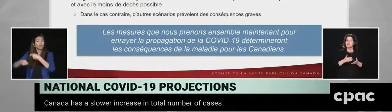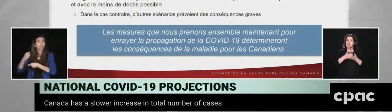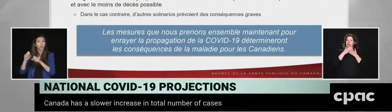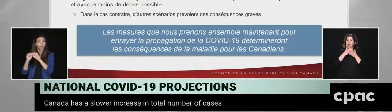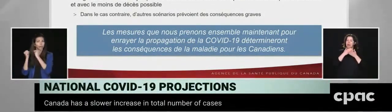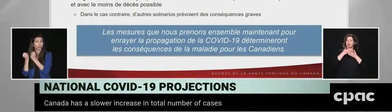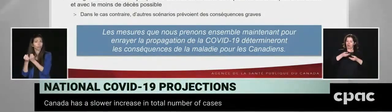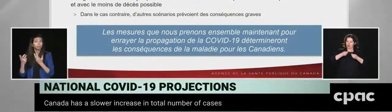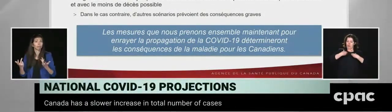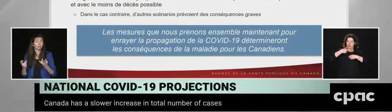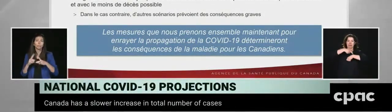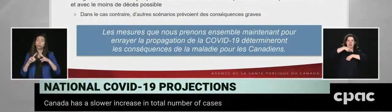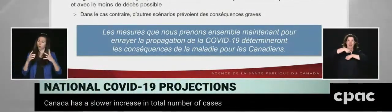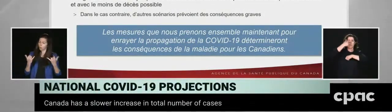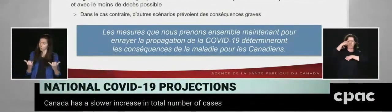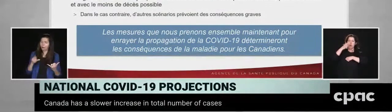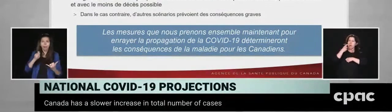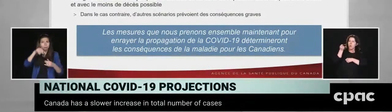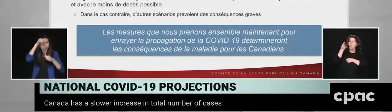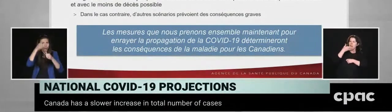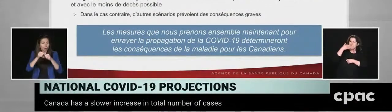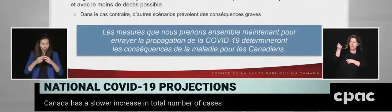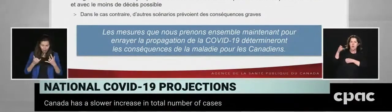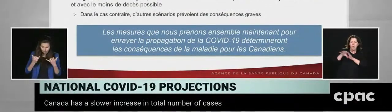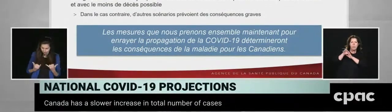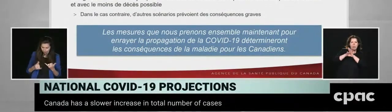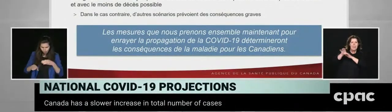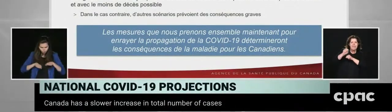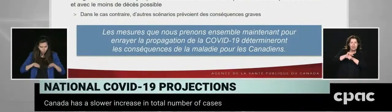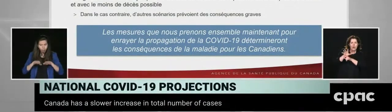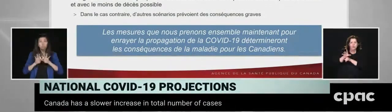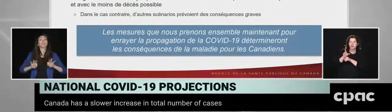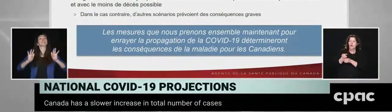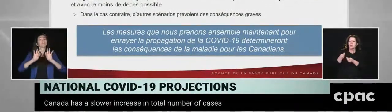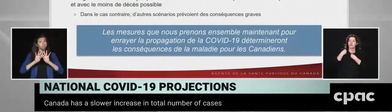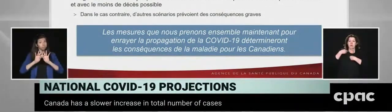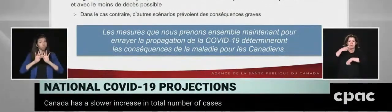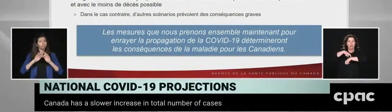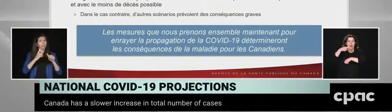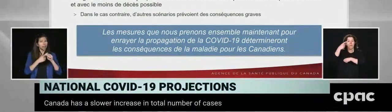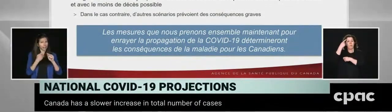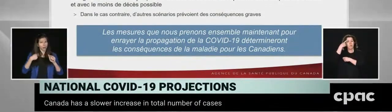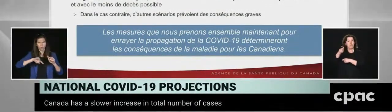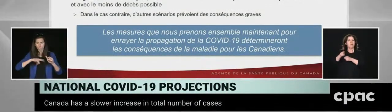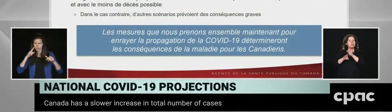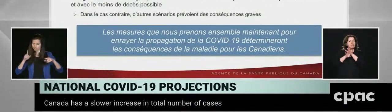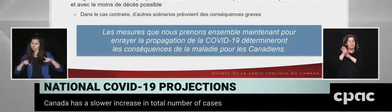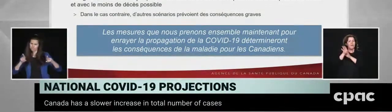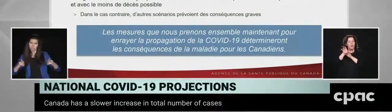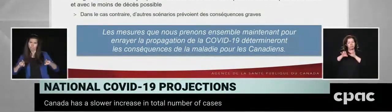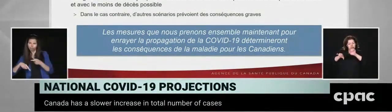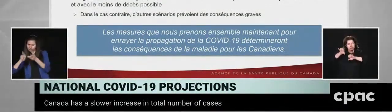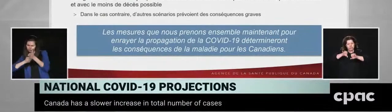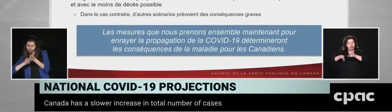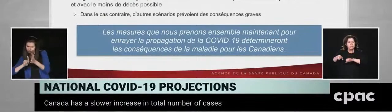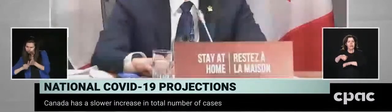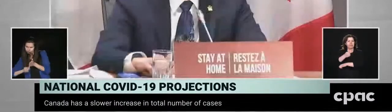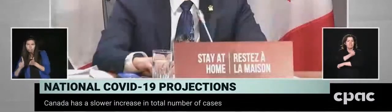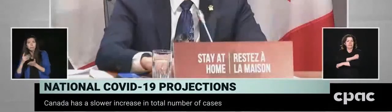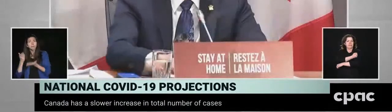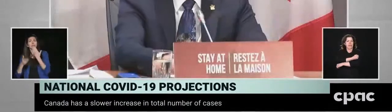les traitements et des vaccins. Nous sommes les auteurs de notre sort. Ensemble, nous pouvons aplatir la